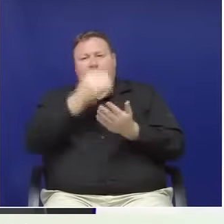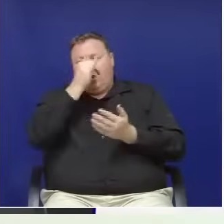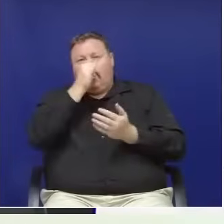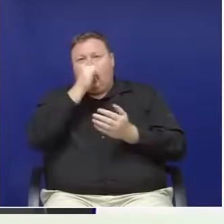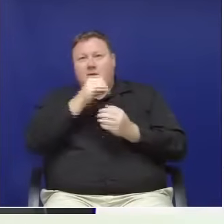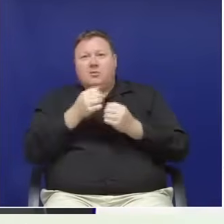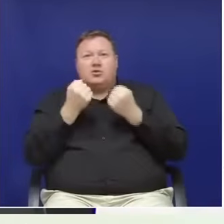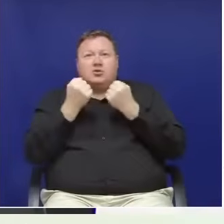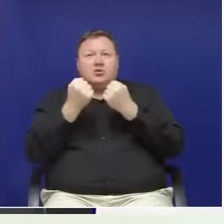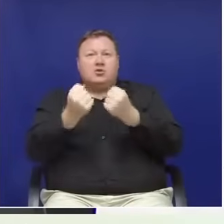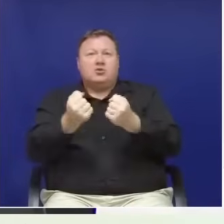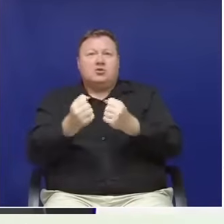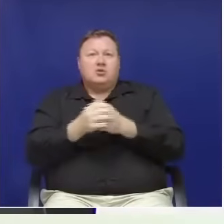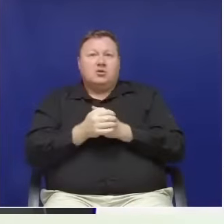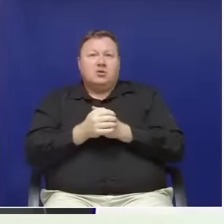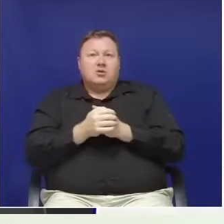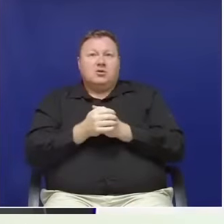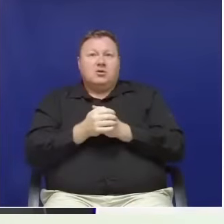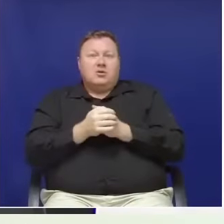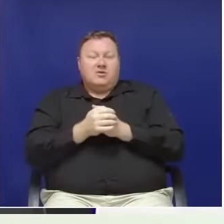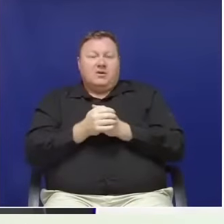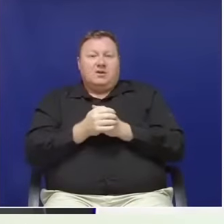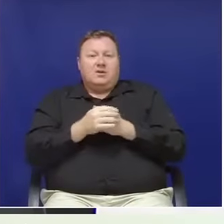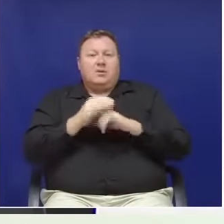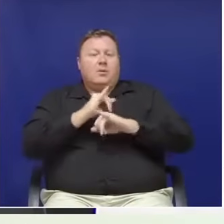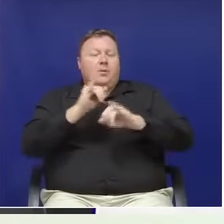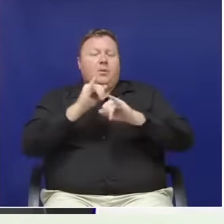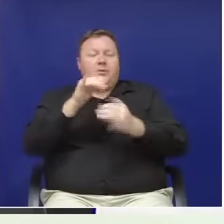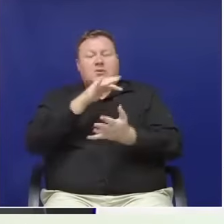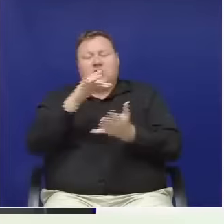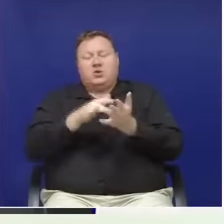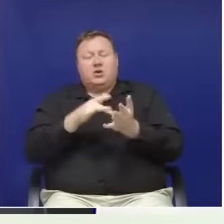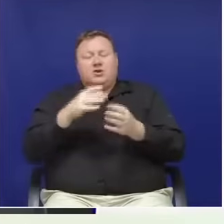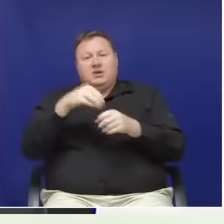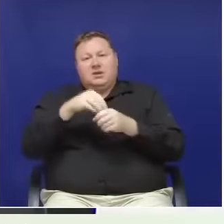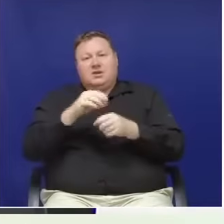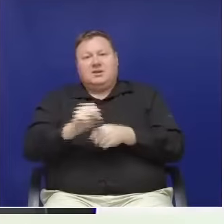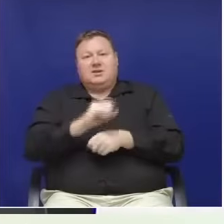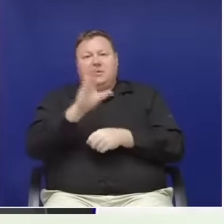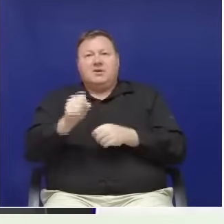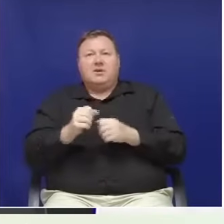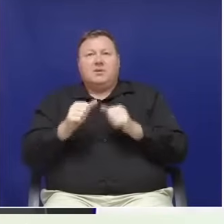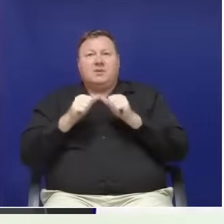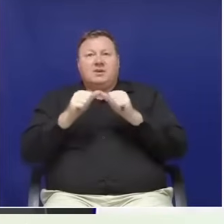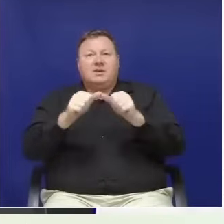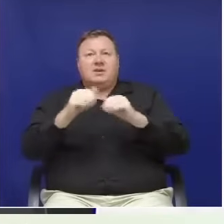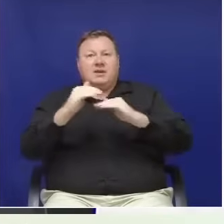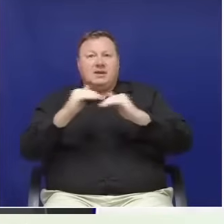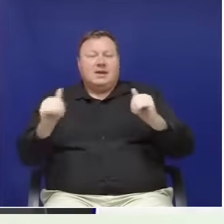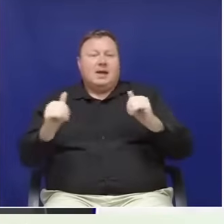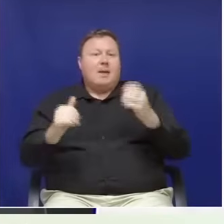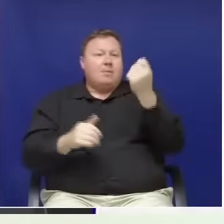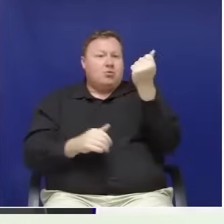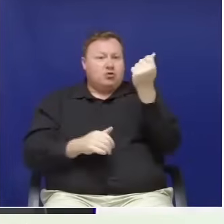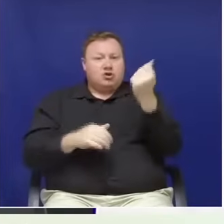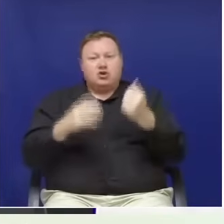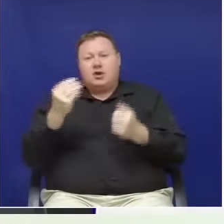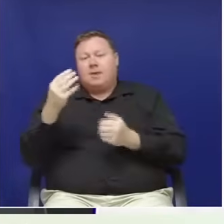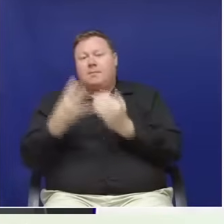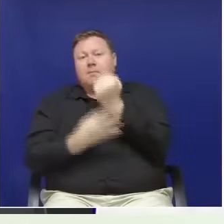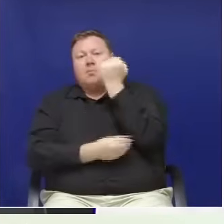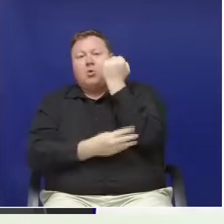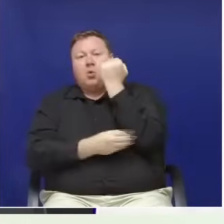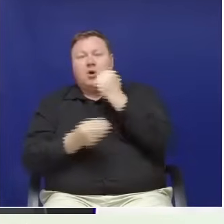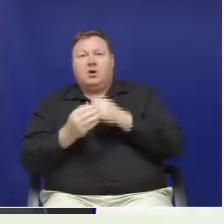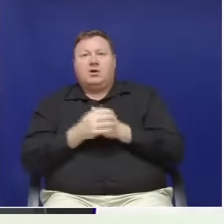broader difficulties that face South Africa, such as the persistent gap between the rich and the poor. And